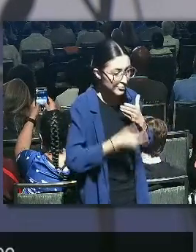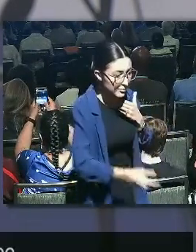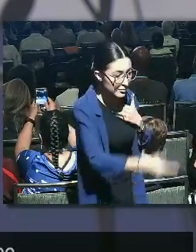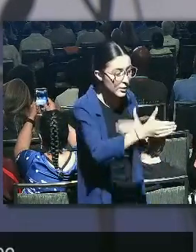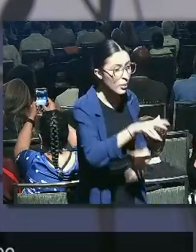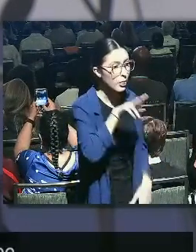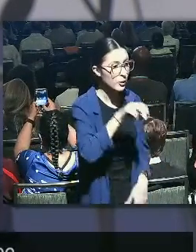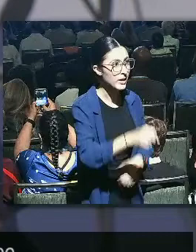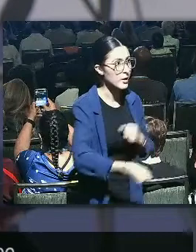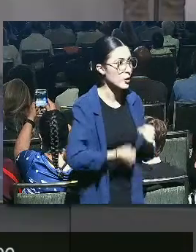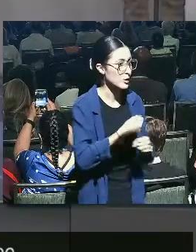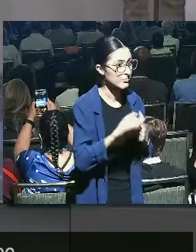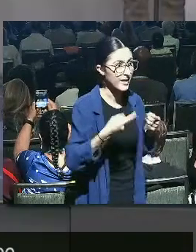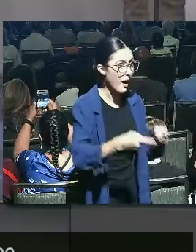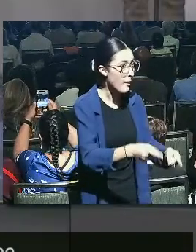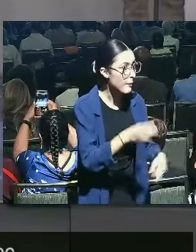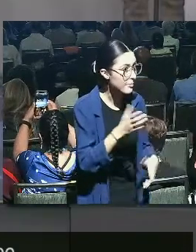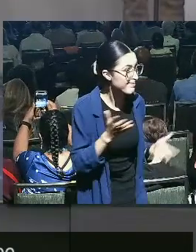for us.